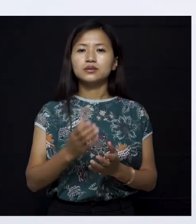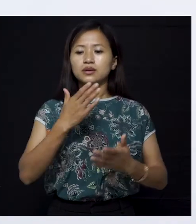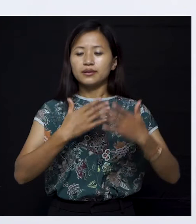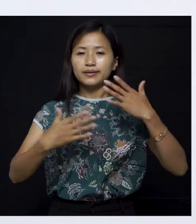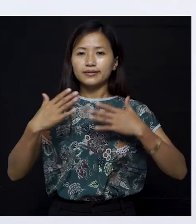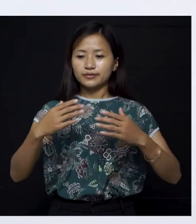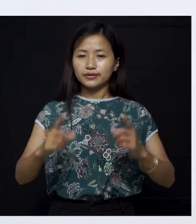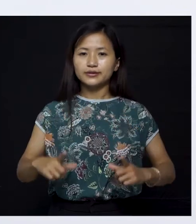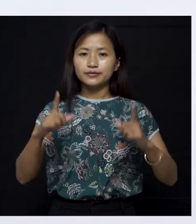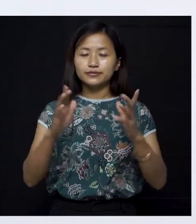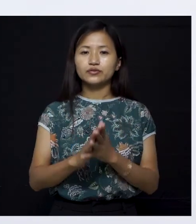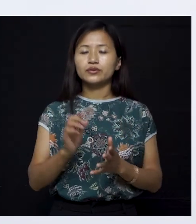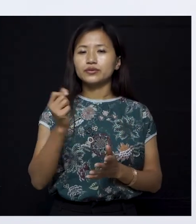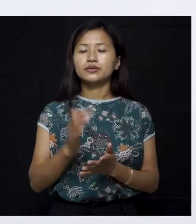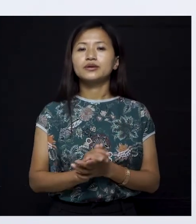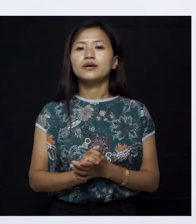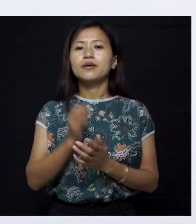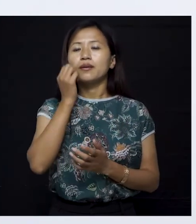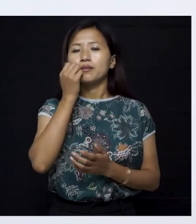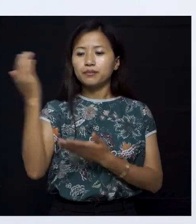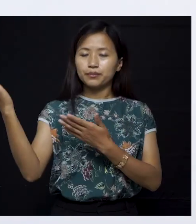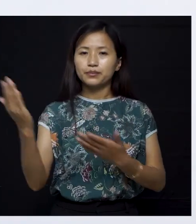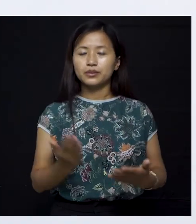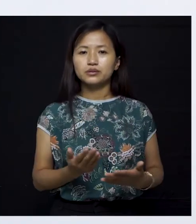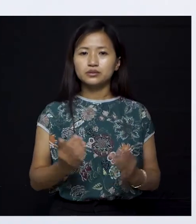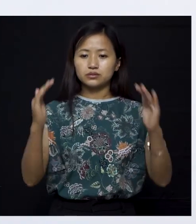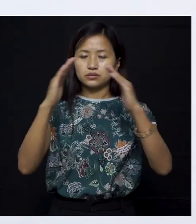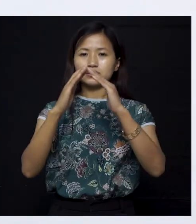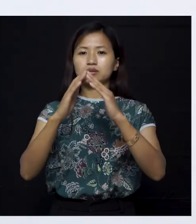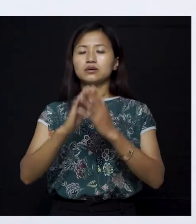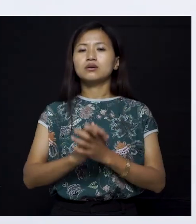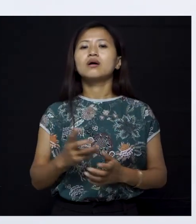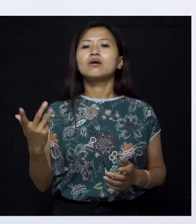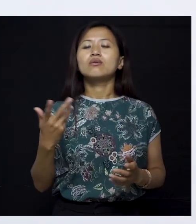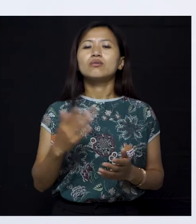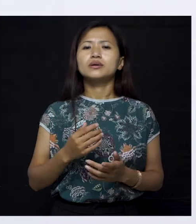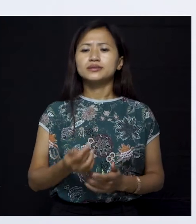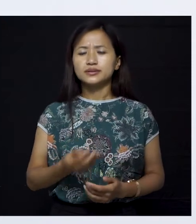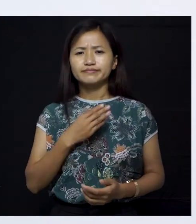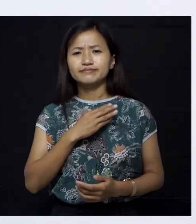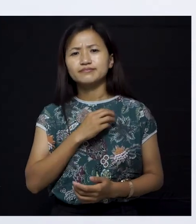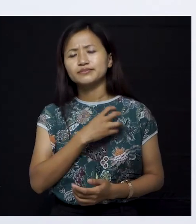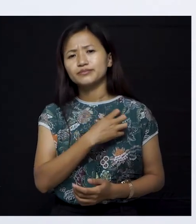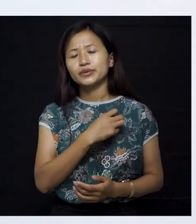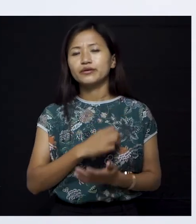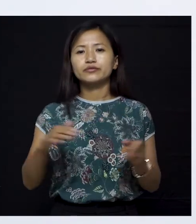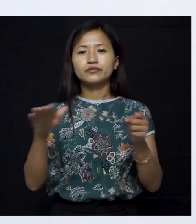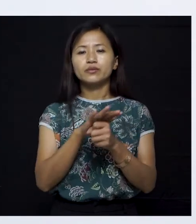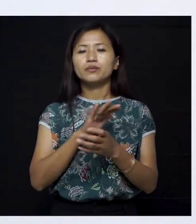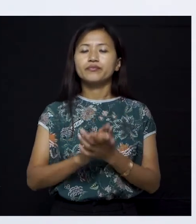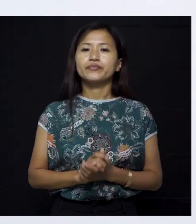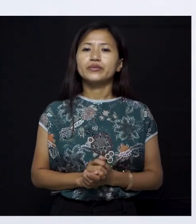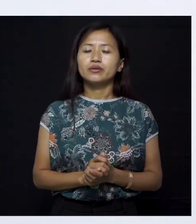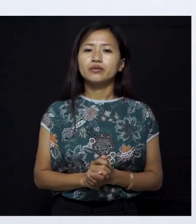male member of the family's dead body was brought into the house. So what a painful moment it would be, isn't it?